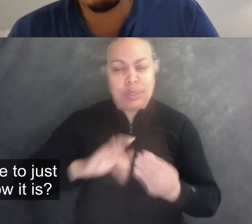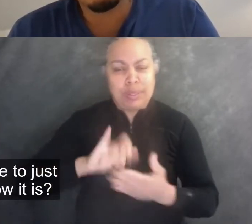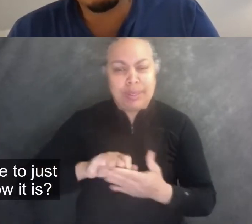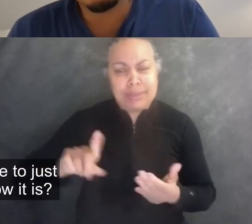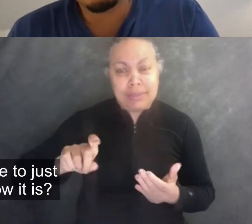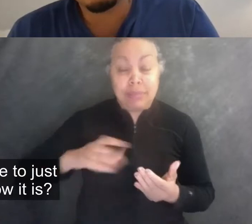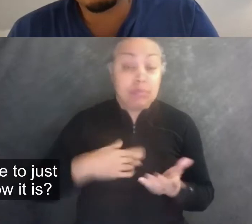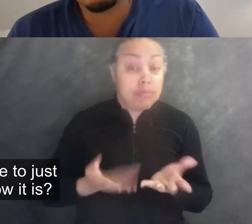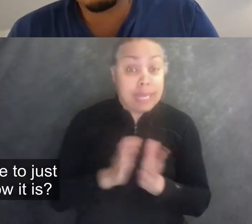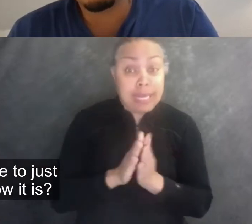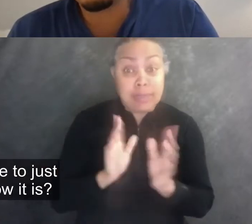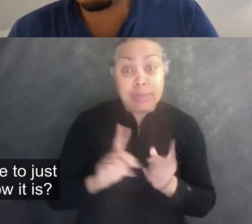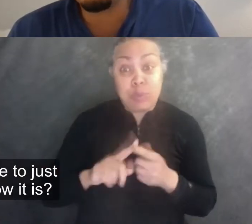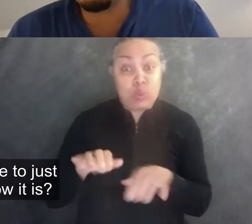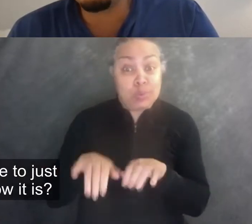to just say in the chat?